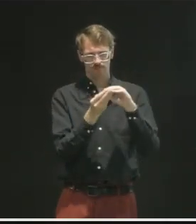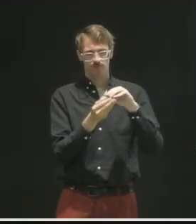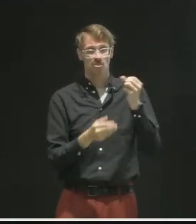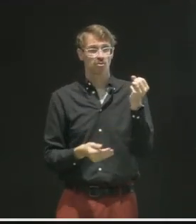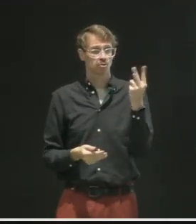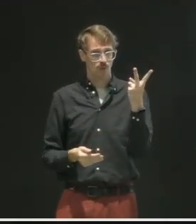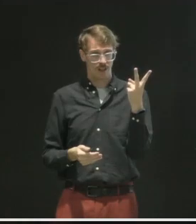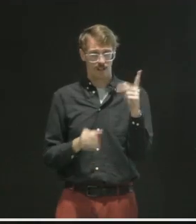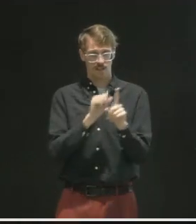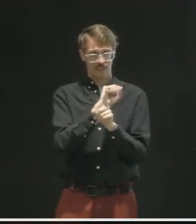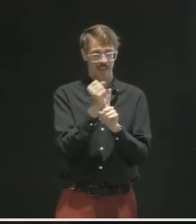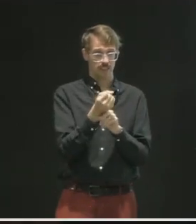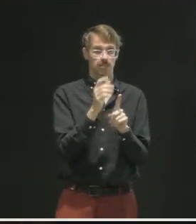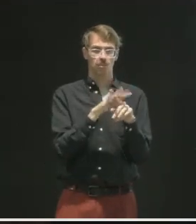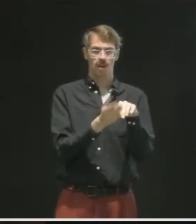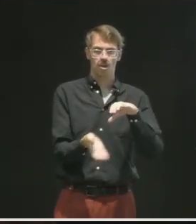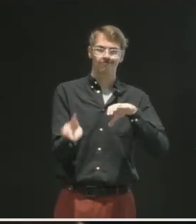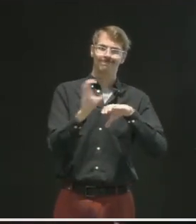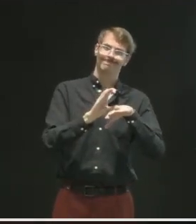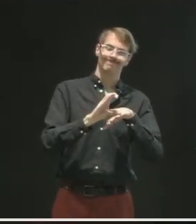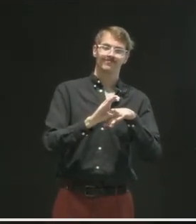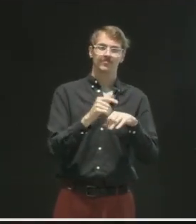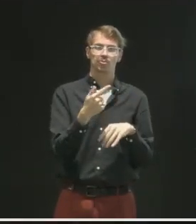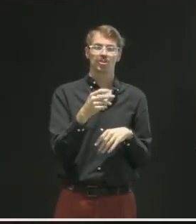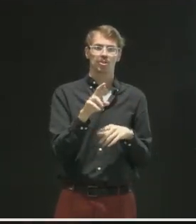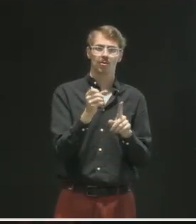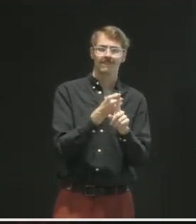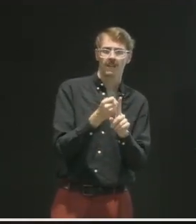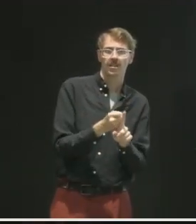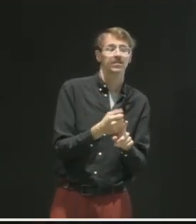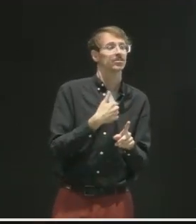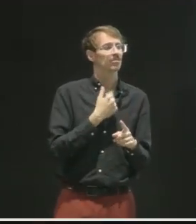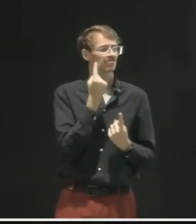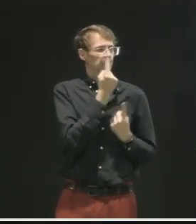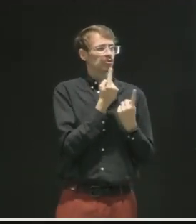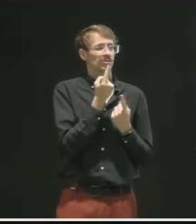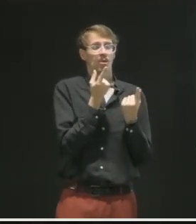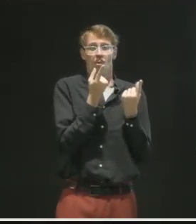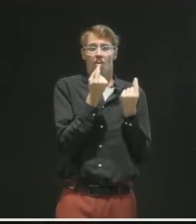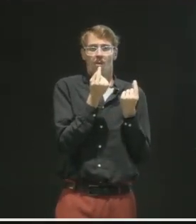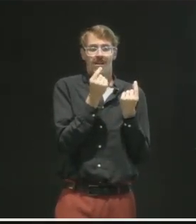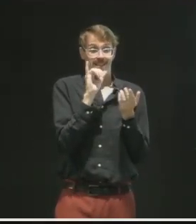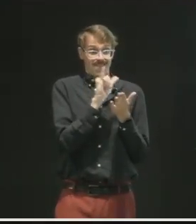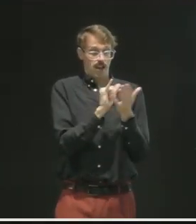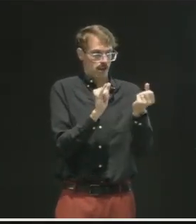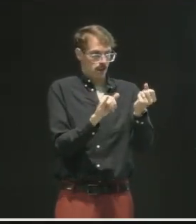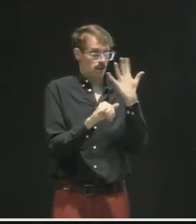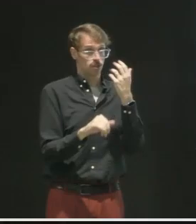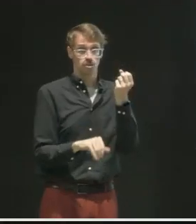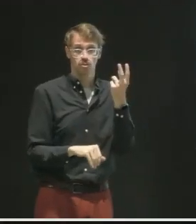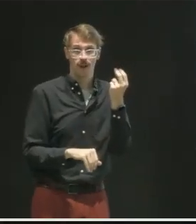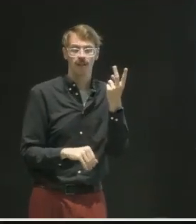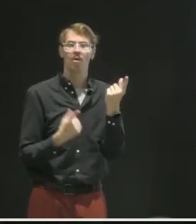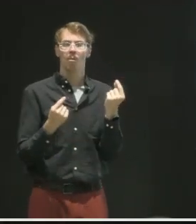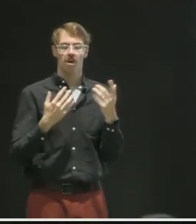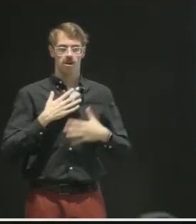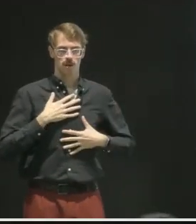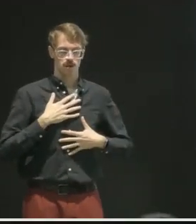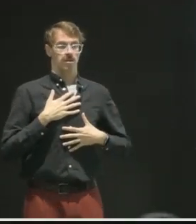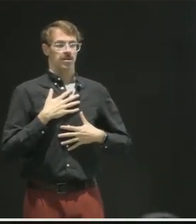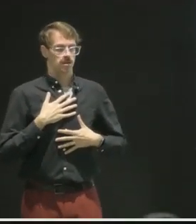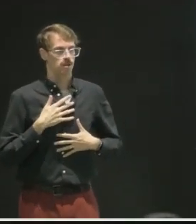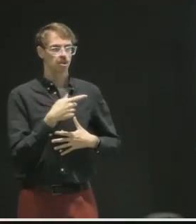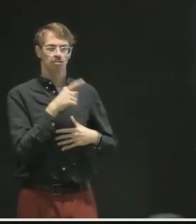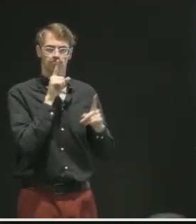increased gender-based violence. And I was wondering, what in particular did that trigger for you to do to help support these